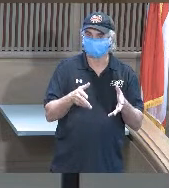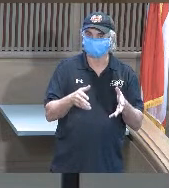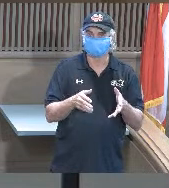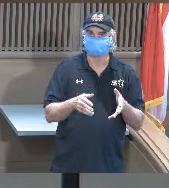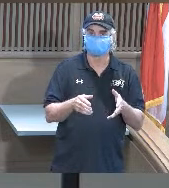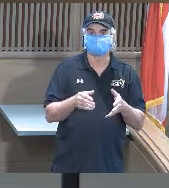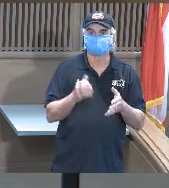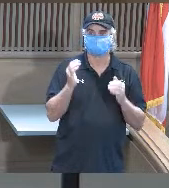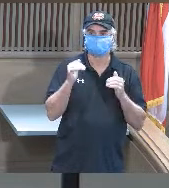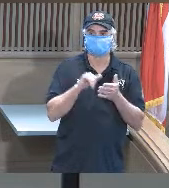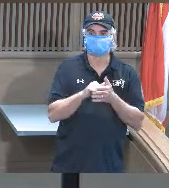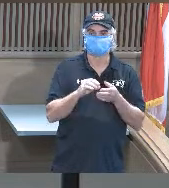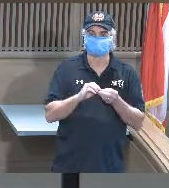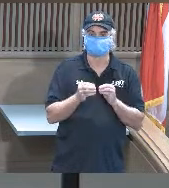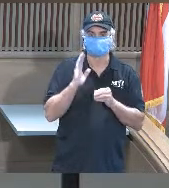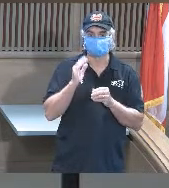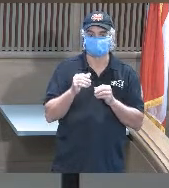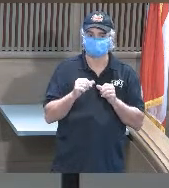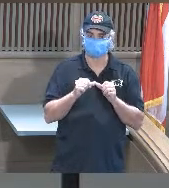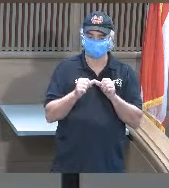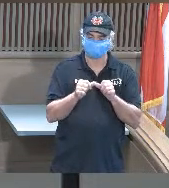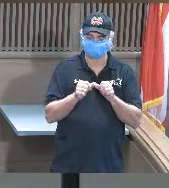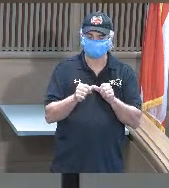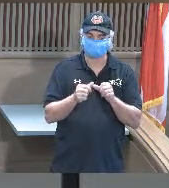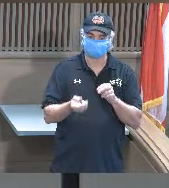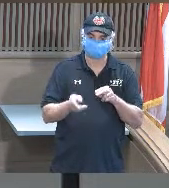to climb as time goes by.